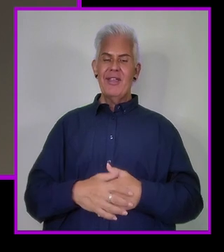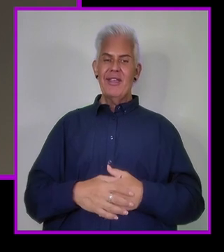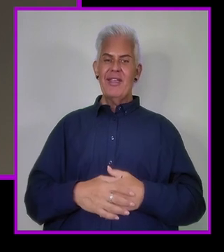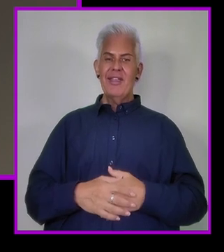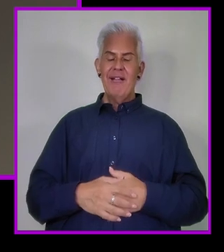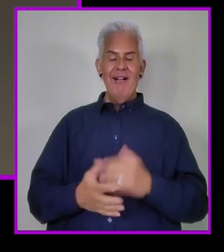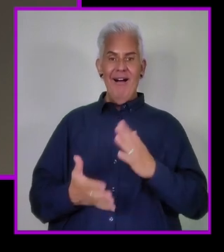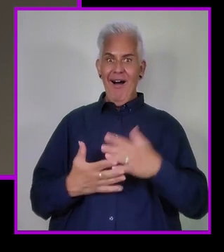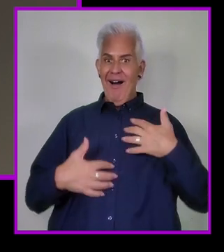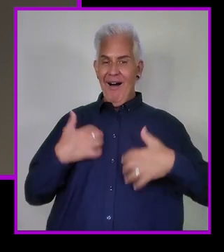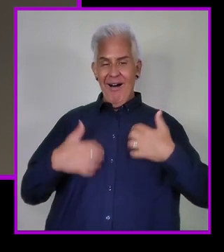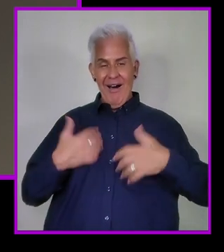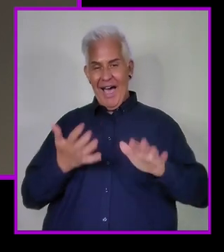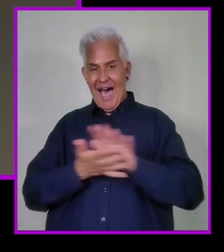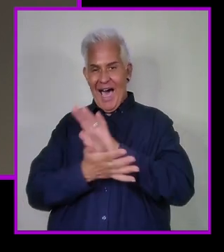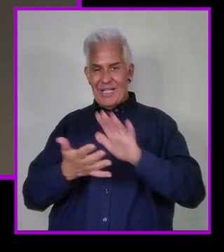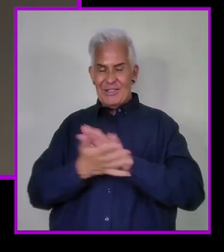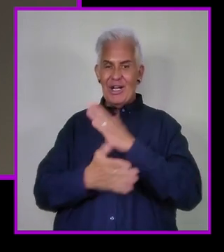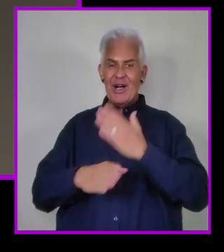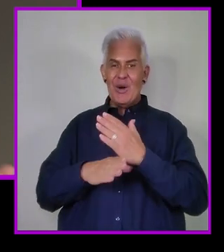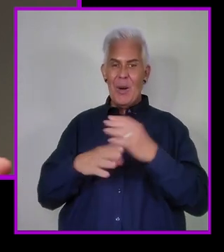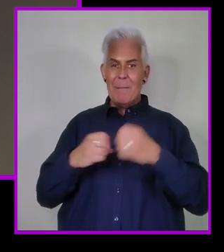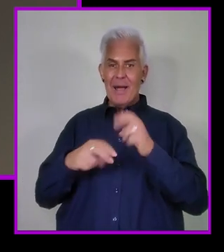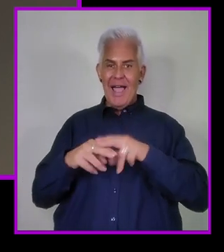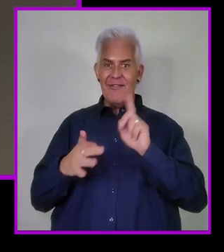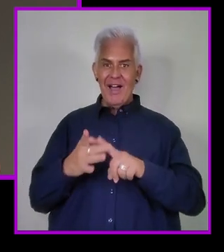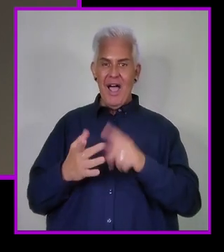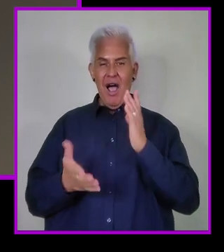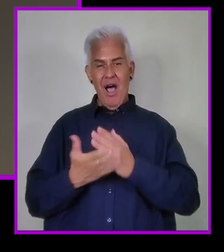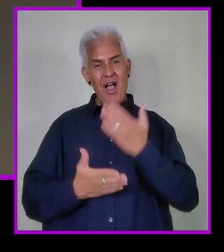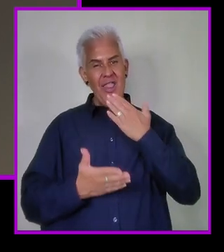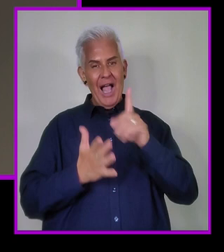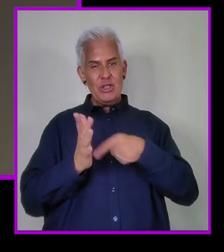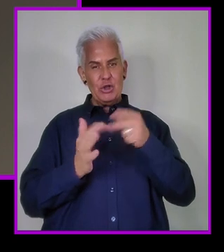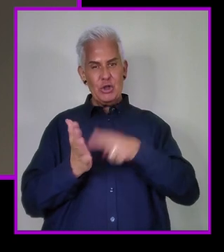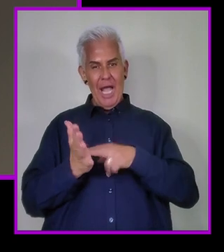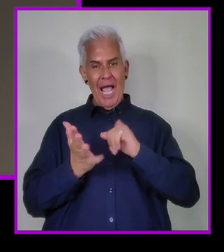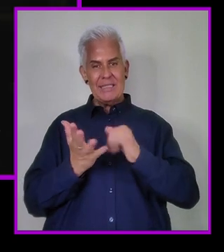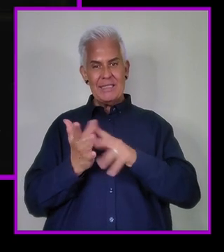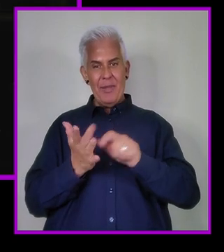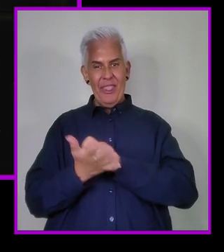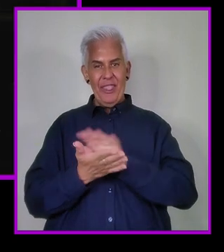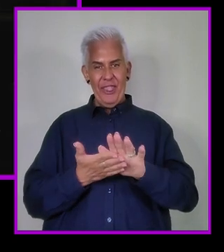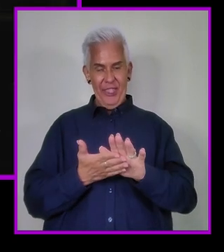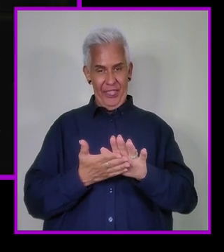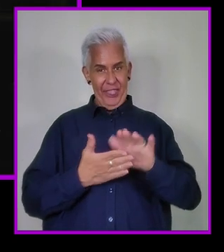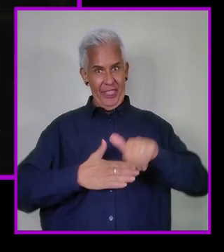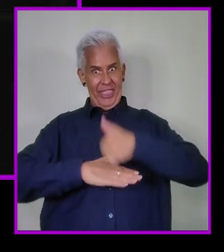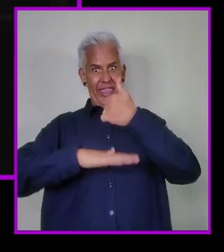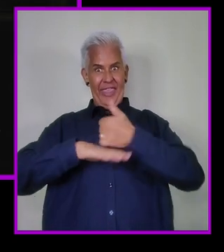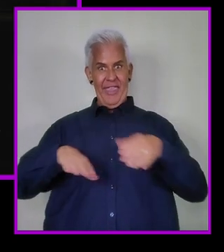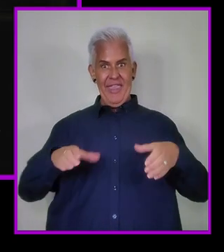And I've thoroughly enjoyed working with the BFI. Particularly like to thank Jen Smith, who brought us here,